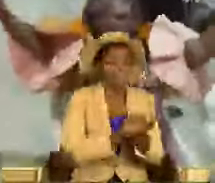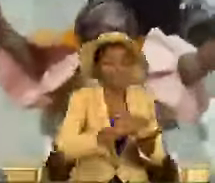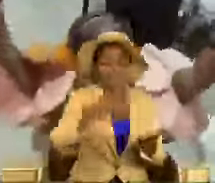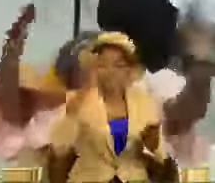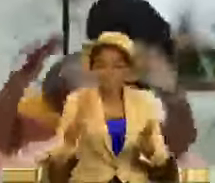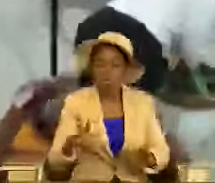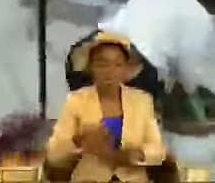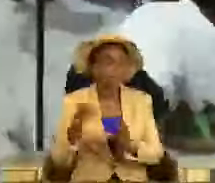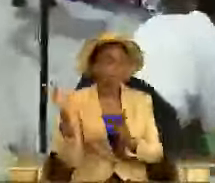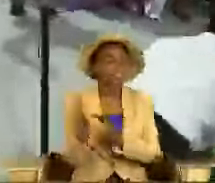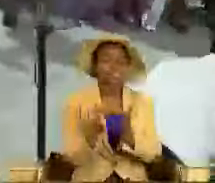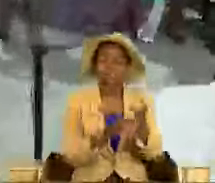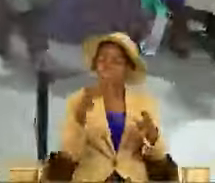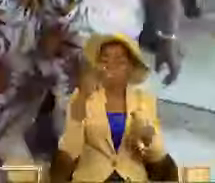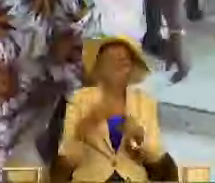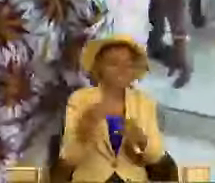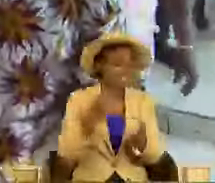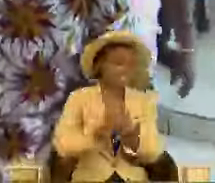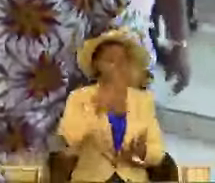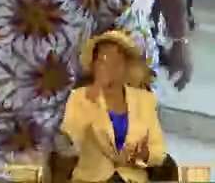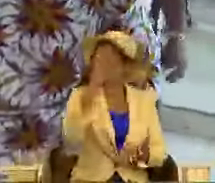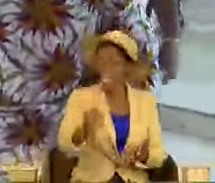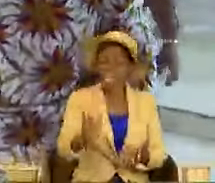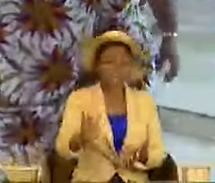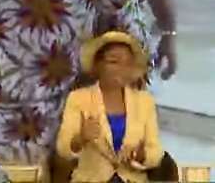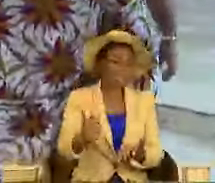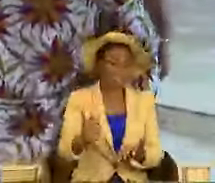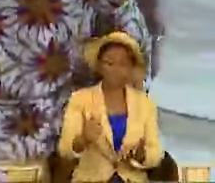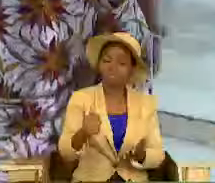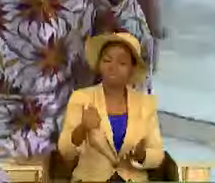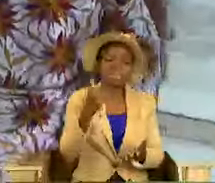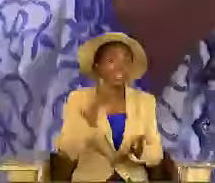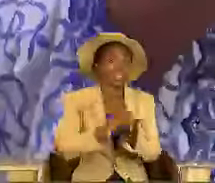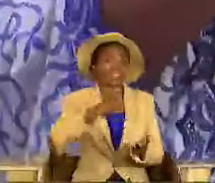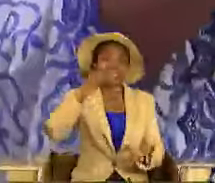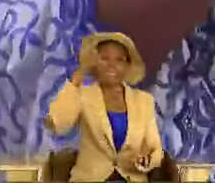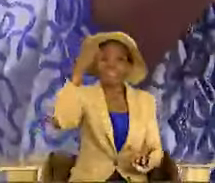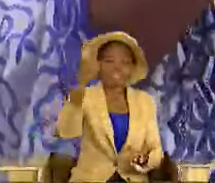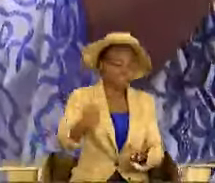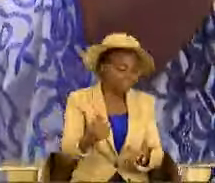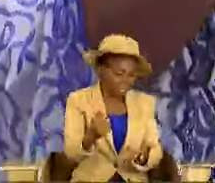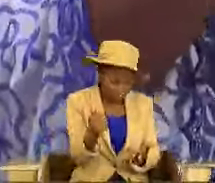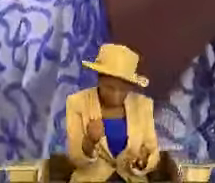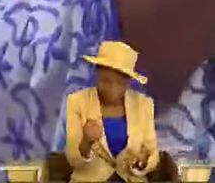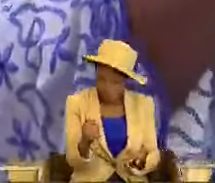failure in the name of Jesus let that rule like